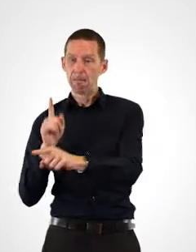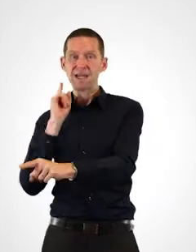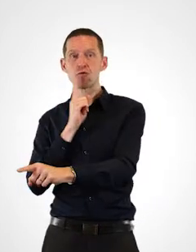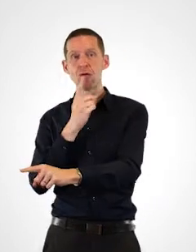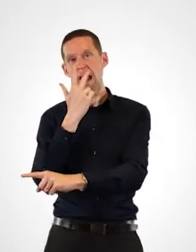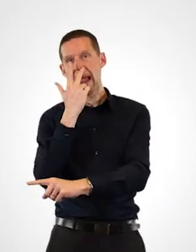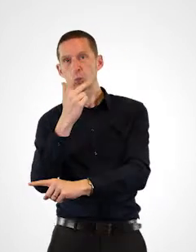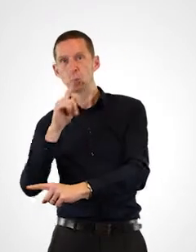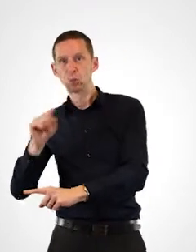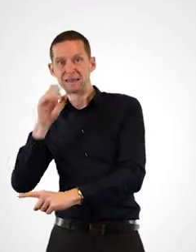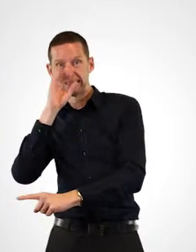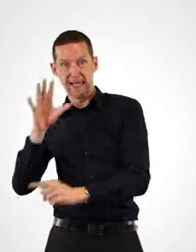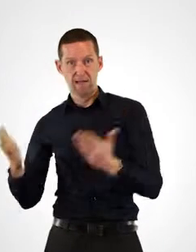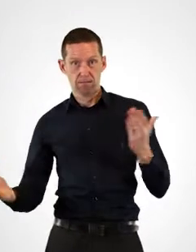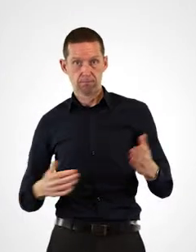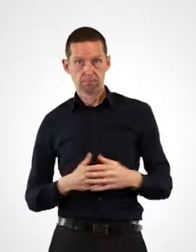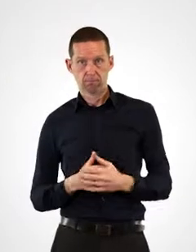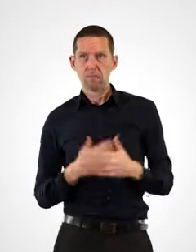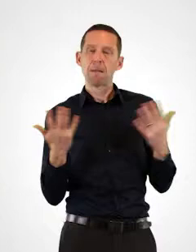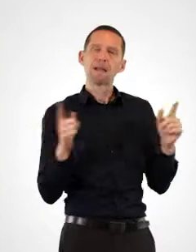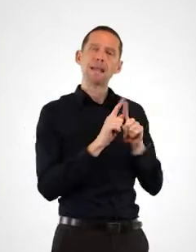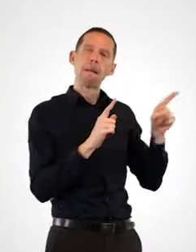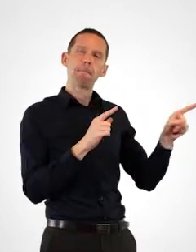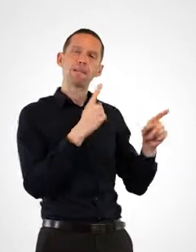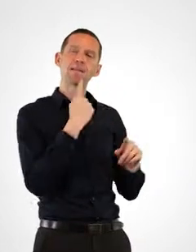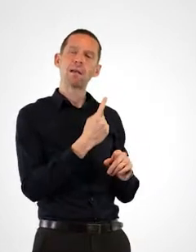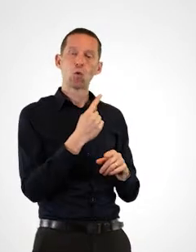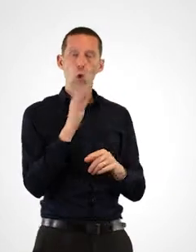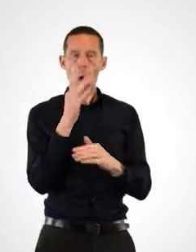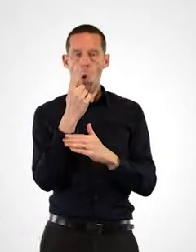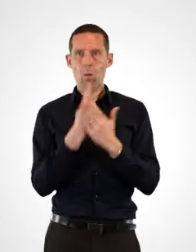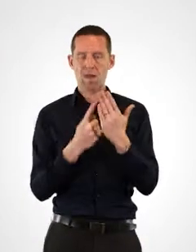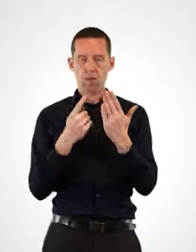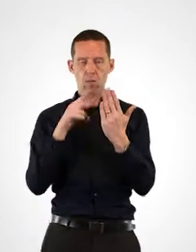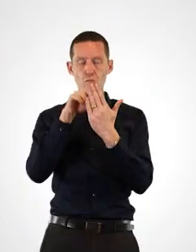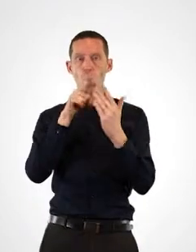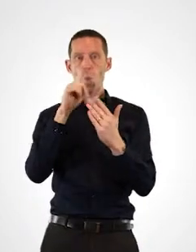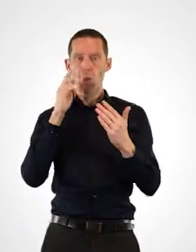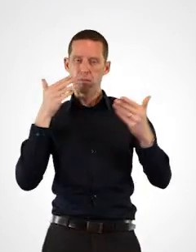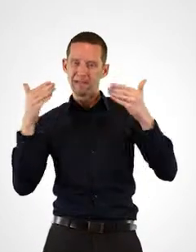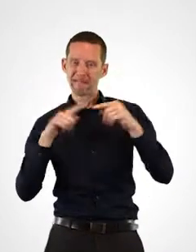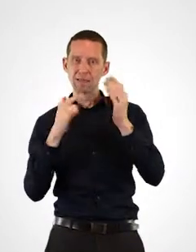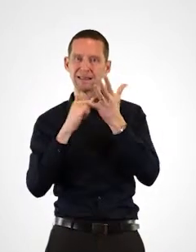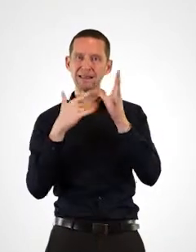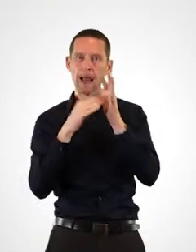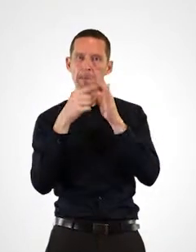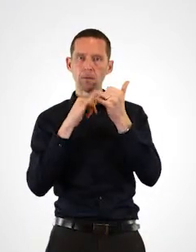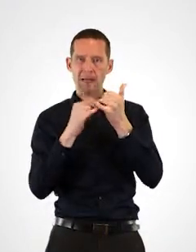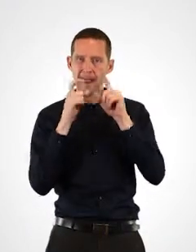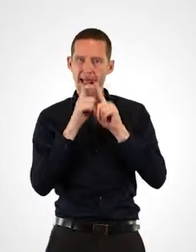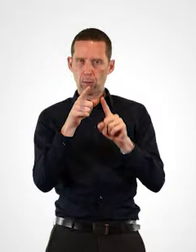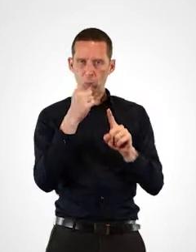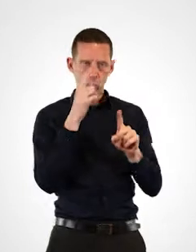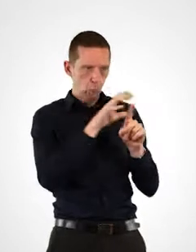10-year-old hearing student. But as Beverly said, it's not even that really, because if you look at those samples, it's difficult to find any hearing